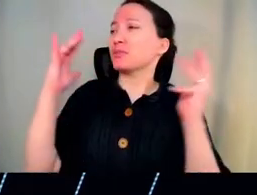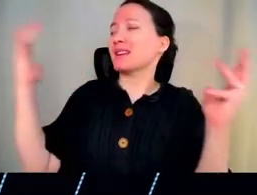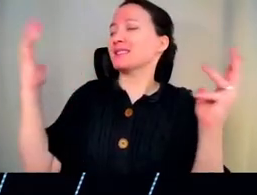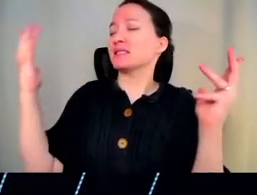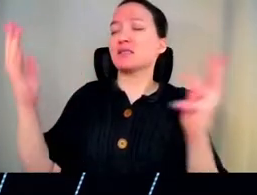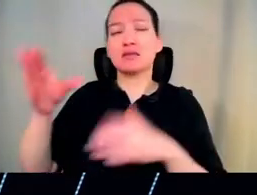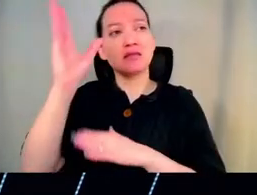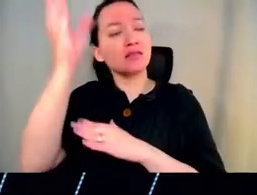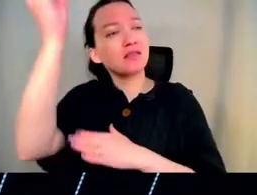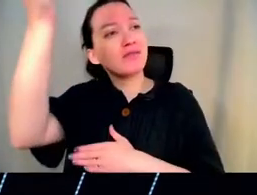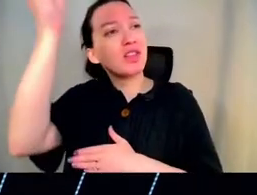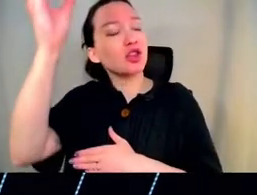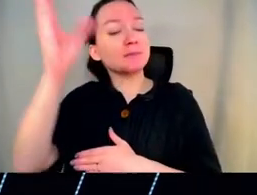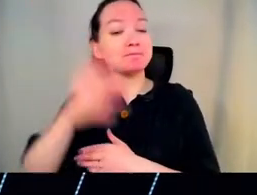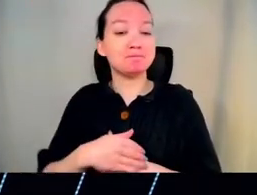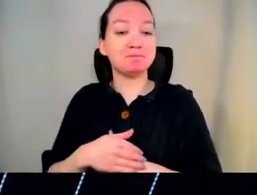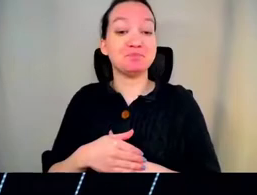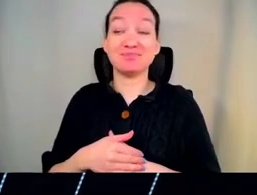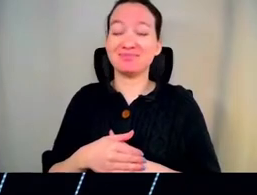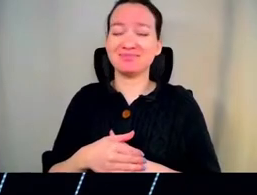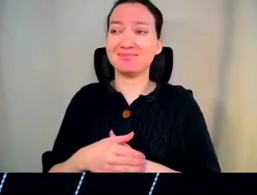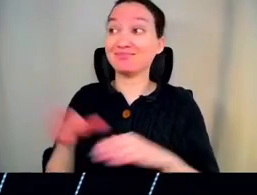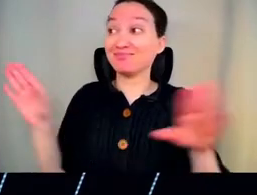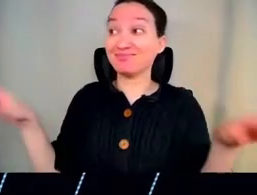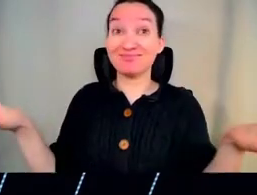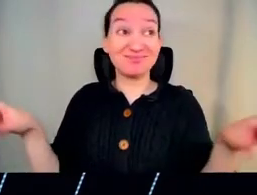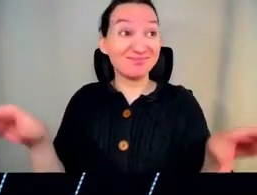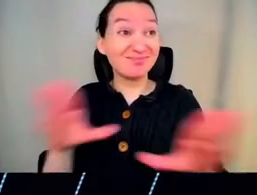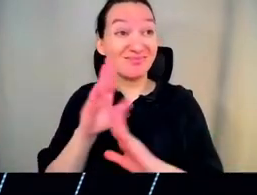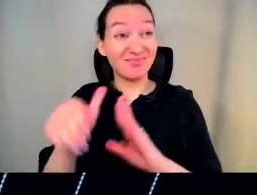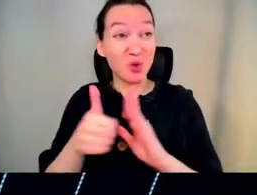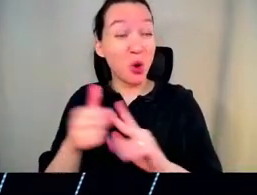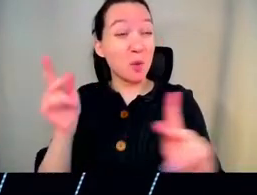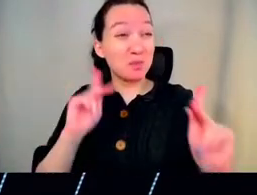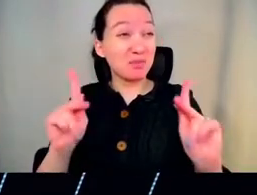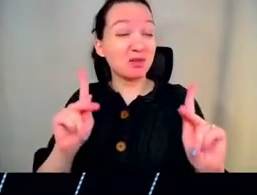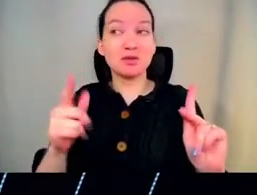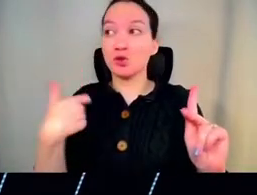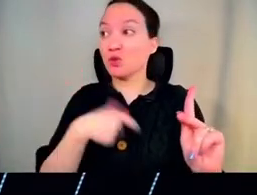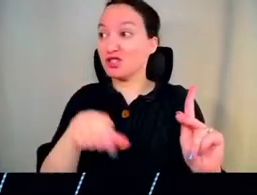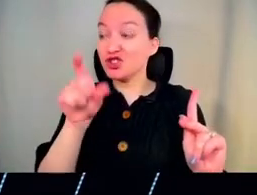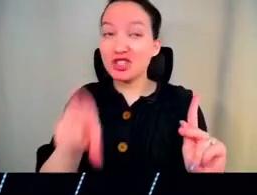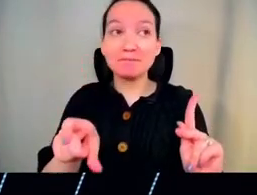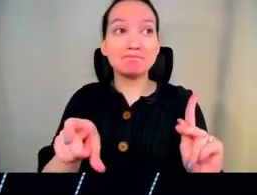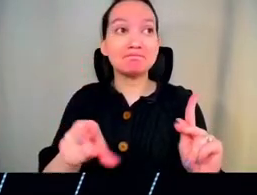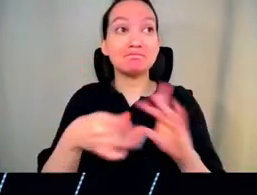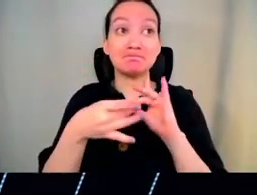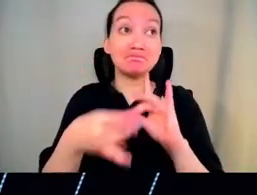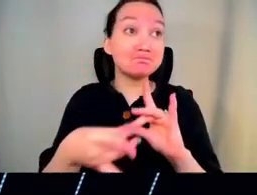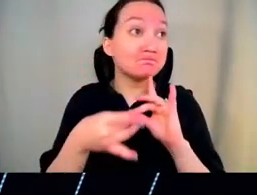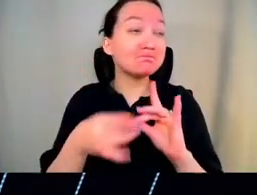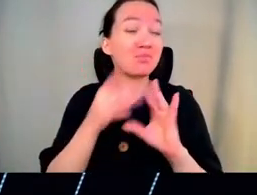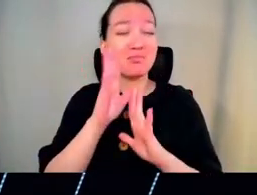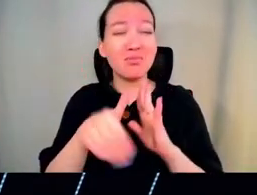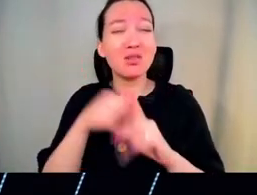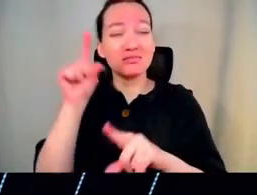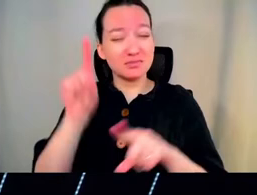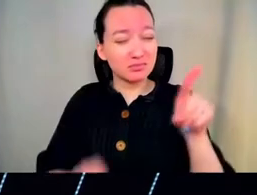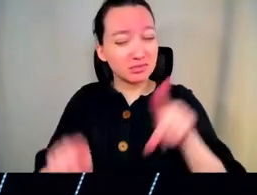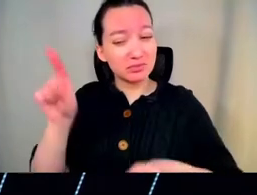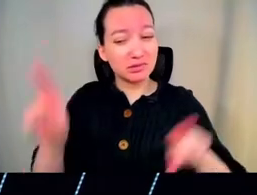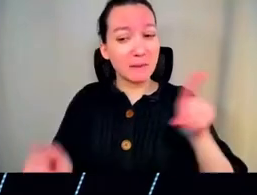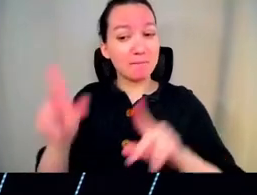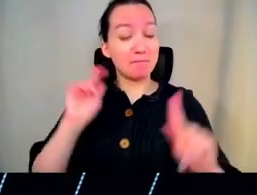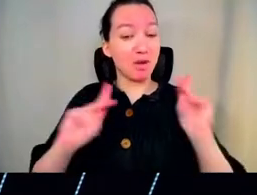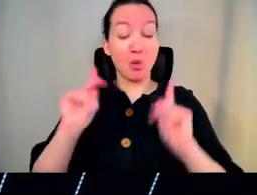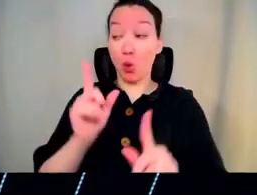Father." There's this call that, hey, everybody, all people, we're supposed to be in relationship with all different kinds of people.